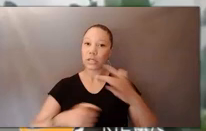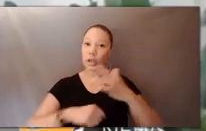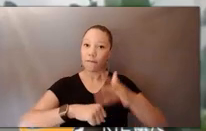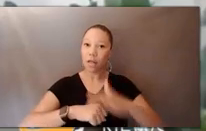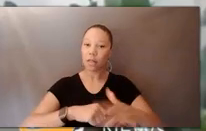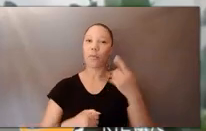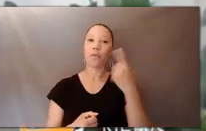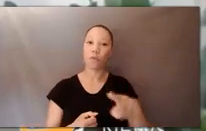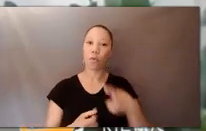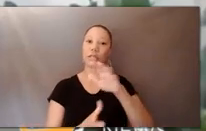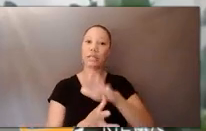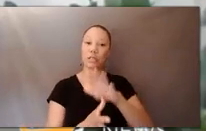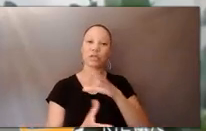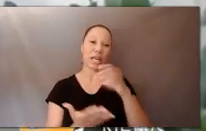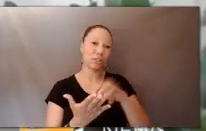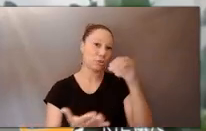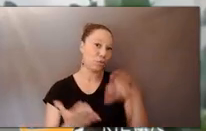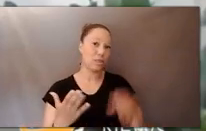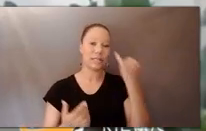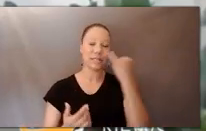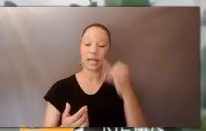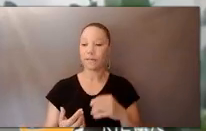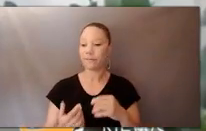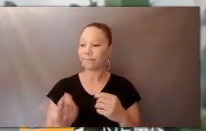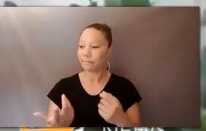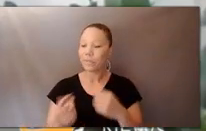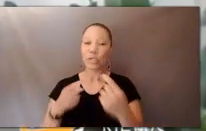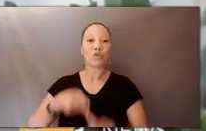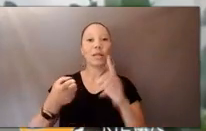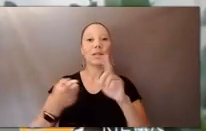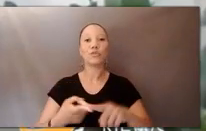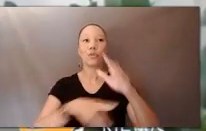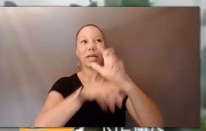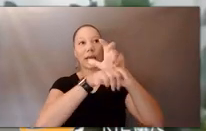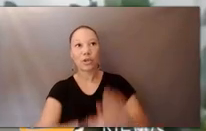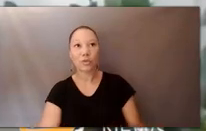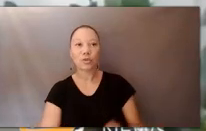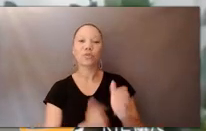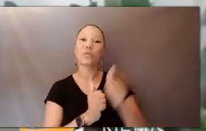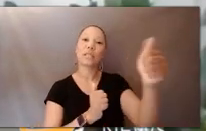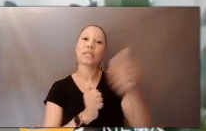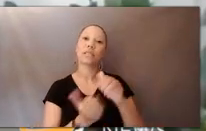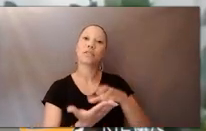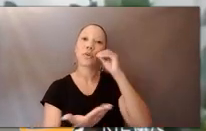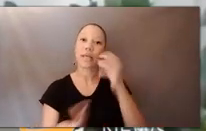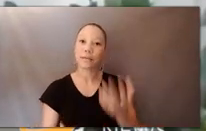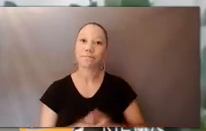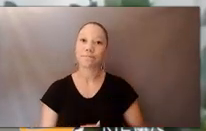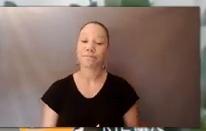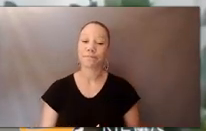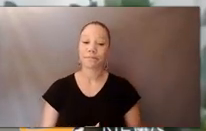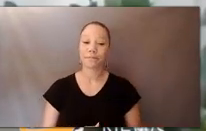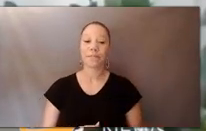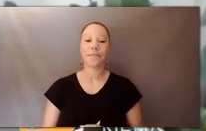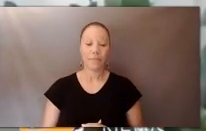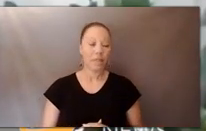students who are just having a hard time maybe adjusting to learning at a distance? Yeah, those